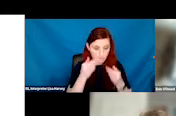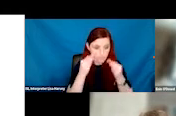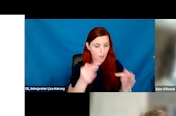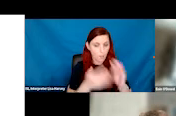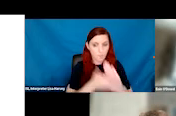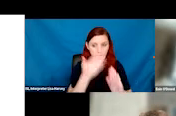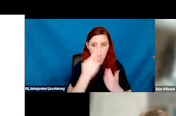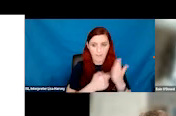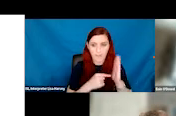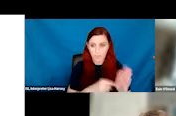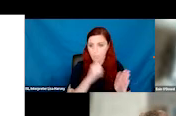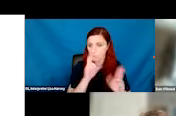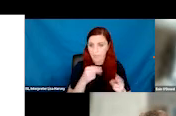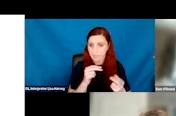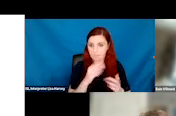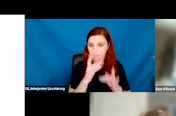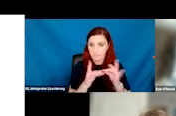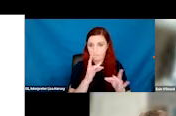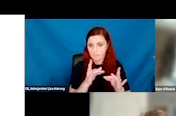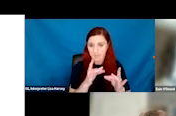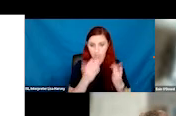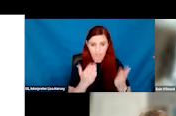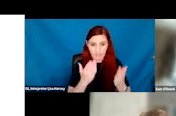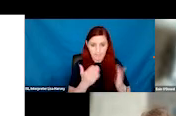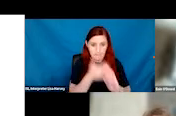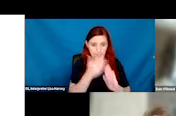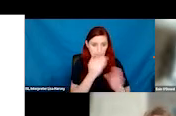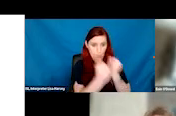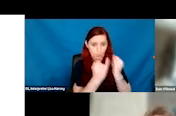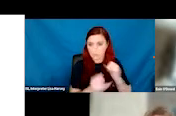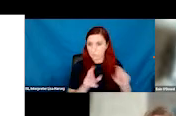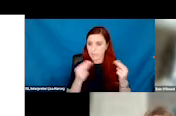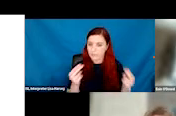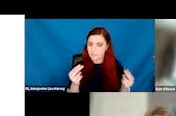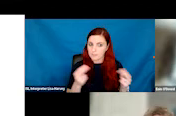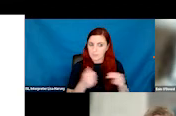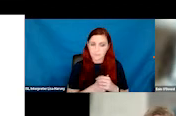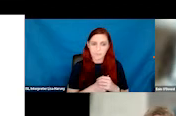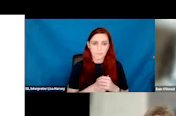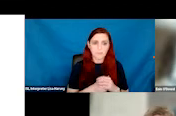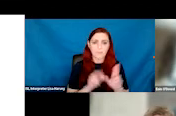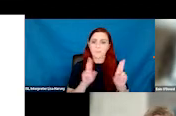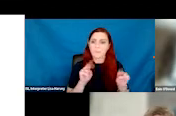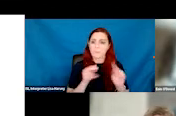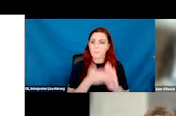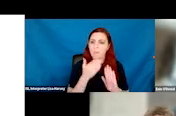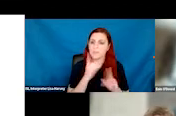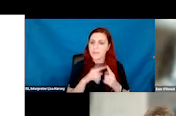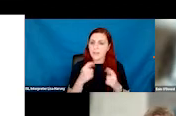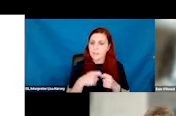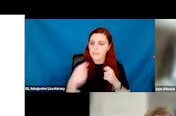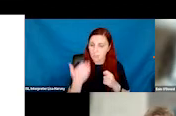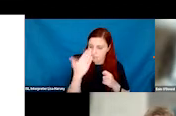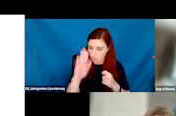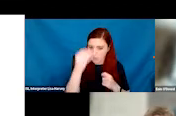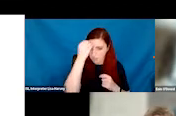and can't make an existing building worse, no new or greater contravention. New buildings and extensions have to comply